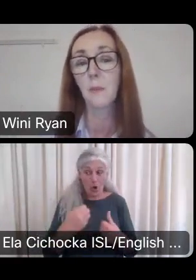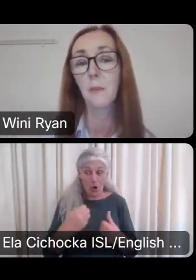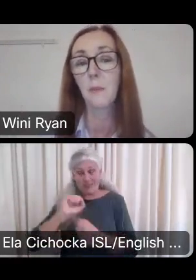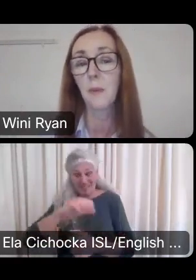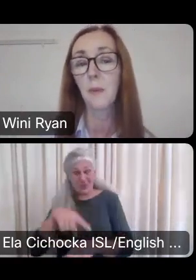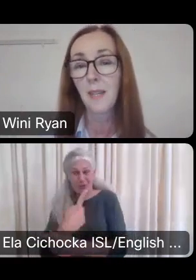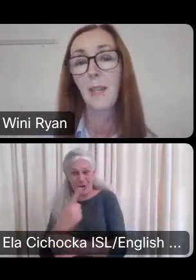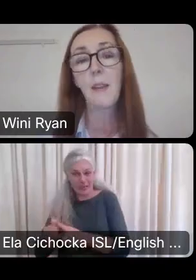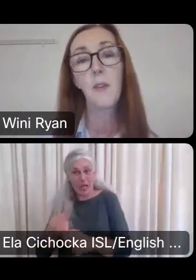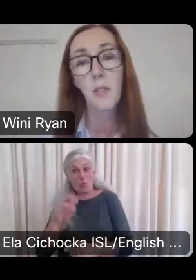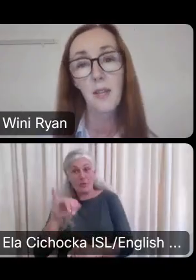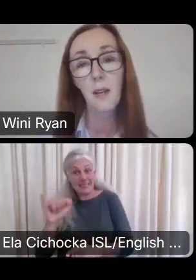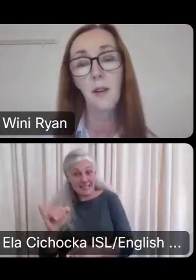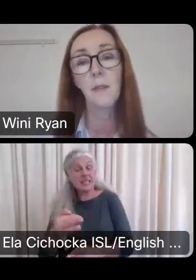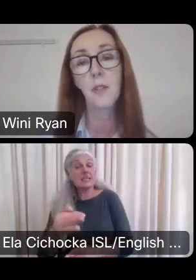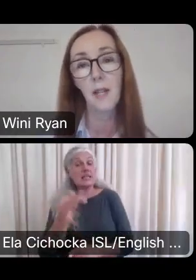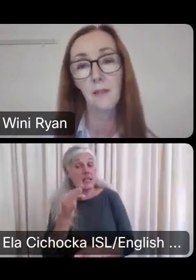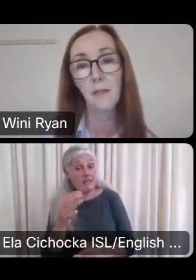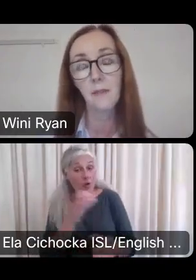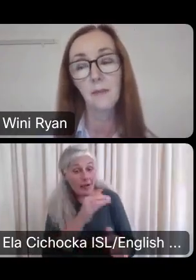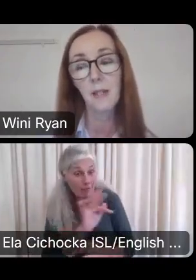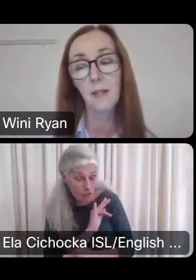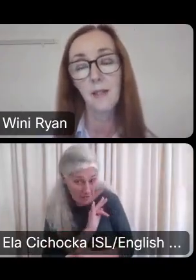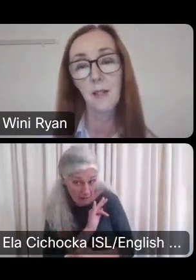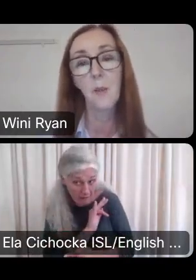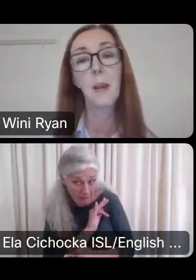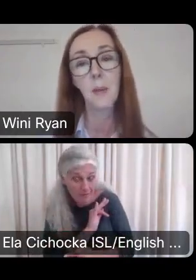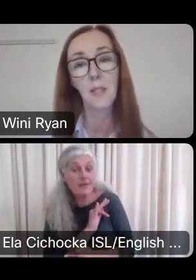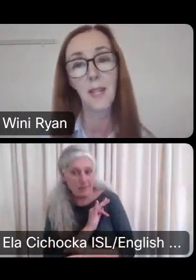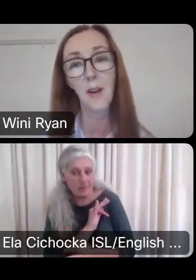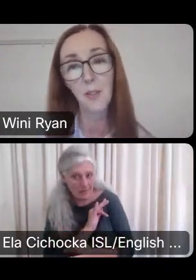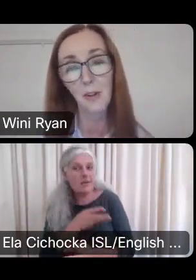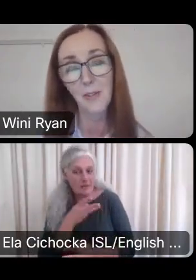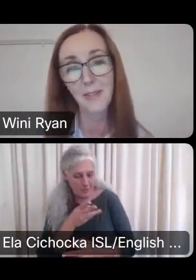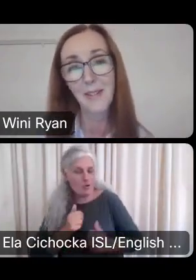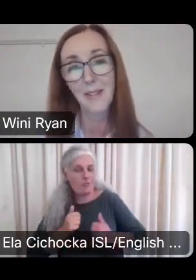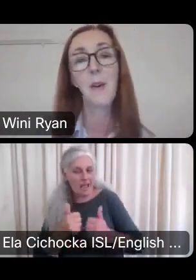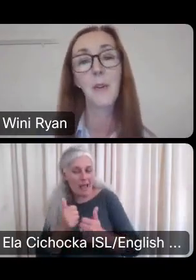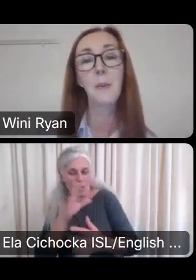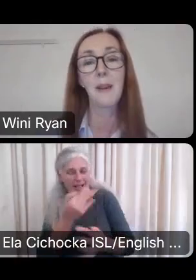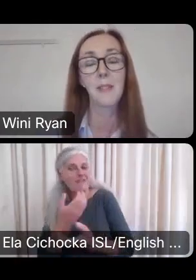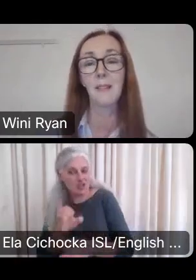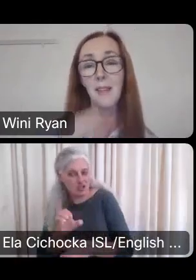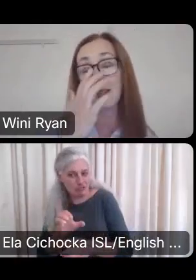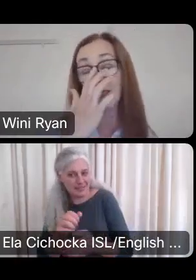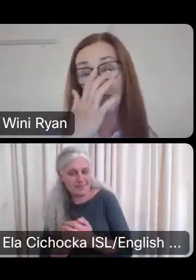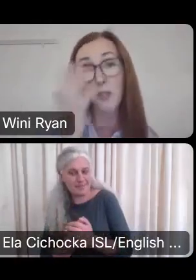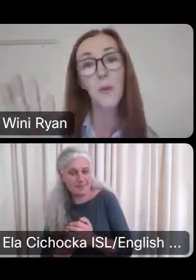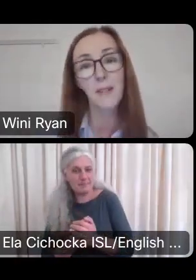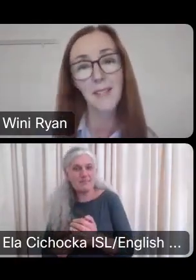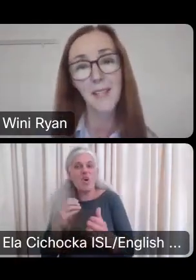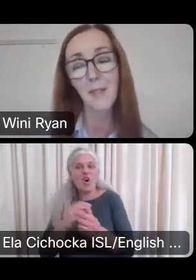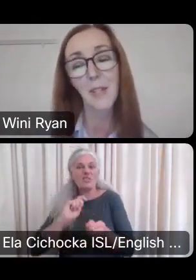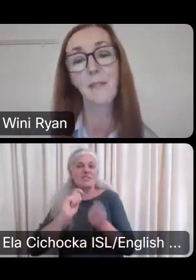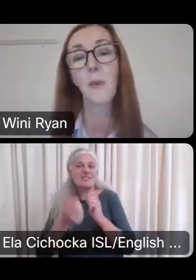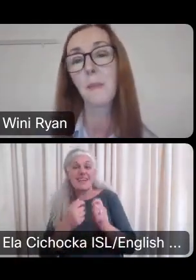was, Winnie, if you take care of yourself, you'll be able to take care of the children. Or another way of saying that is, if you don't